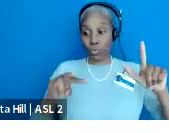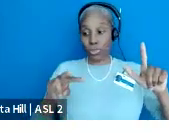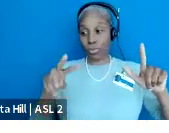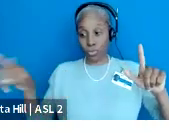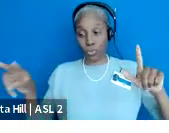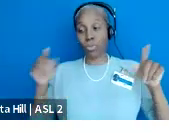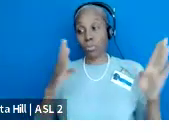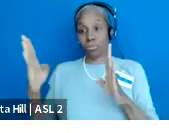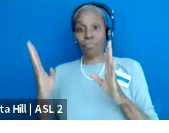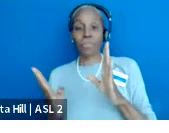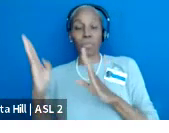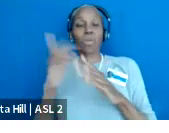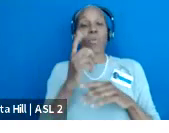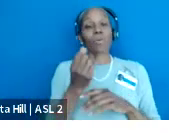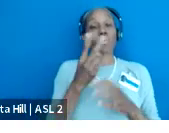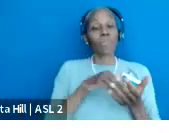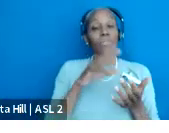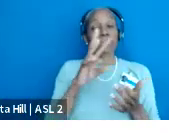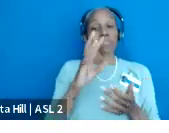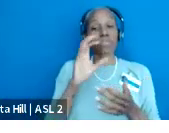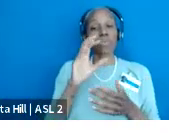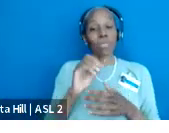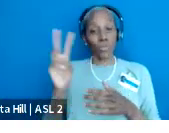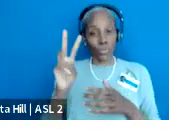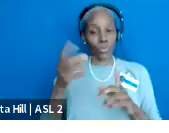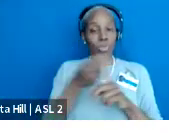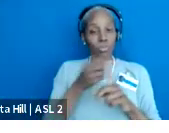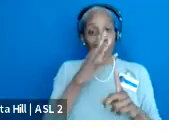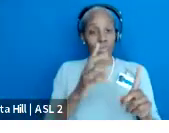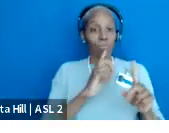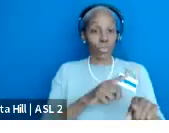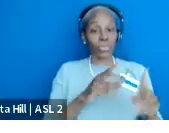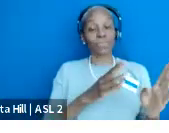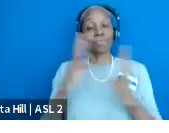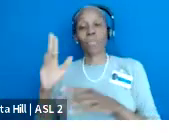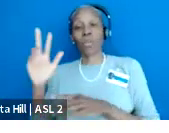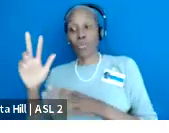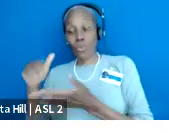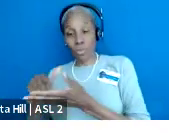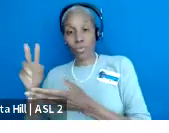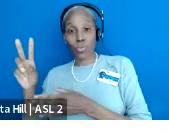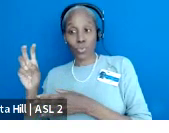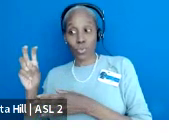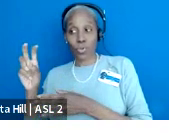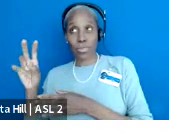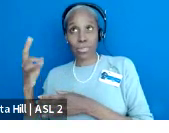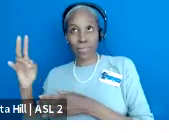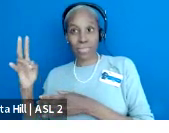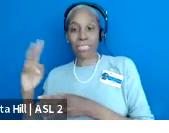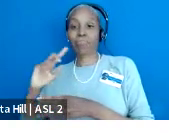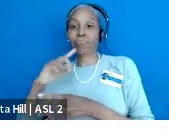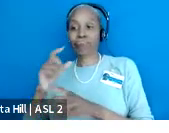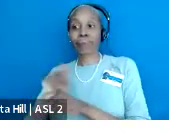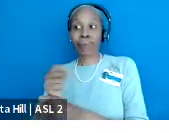2022. 2022, there were 12,602 abuse neglect reports and 3,217